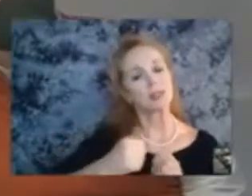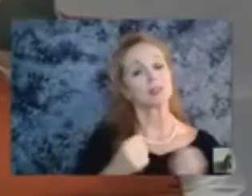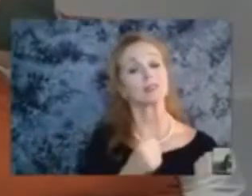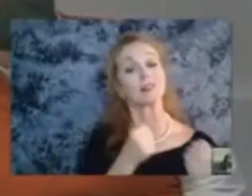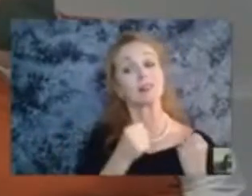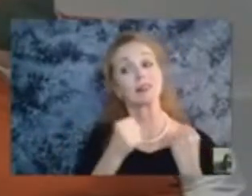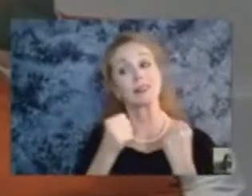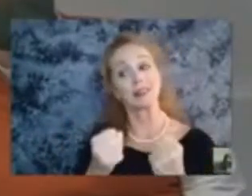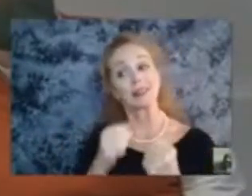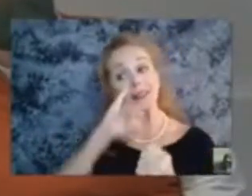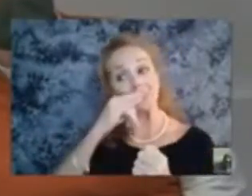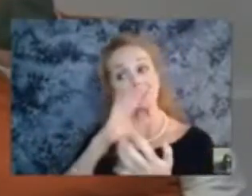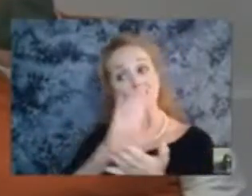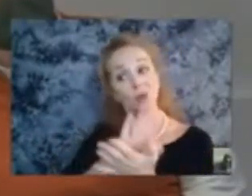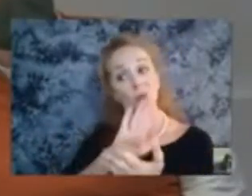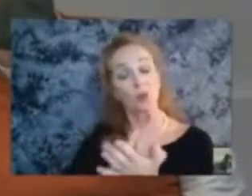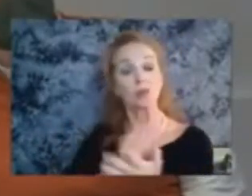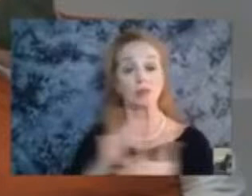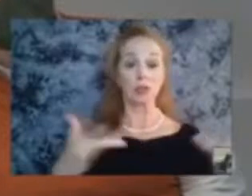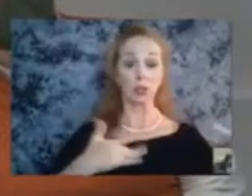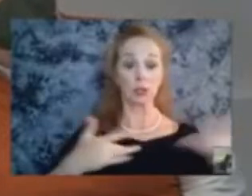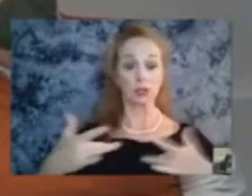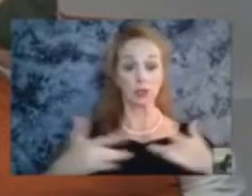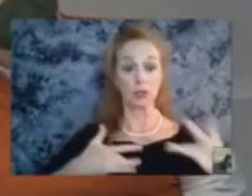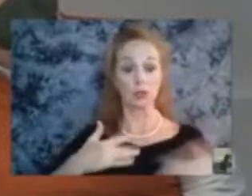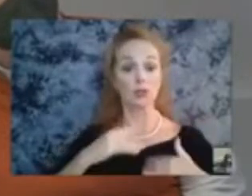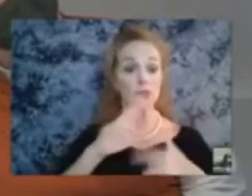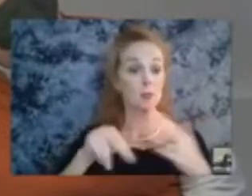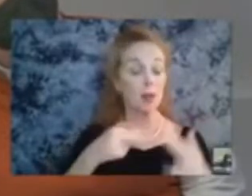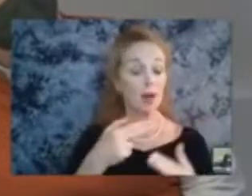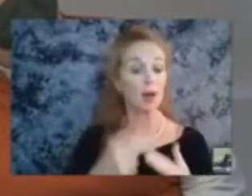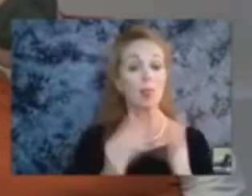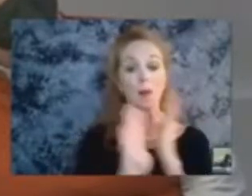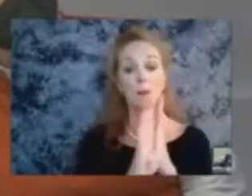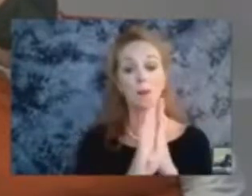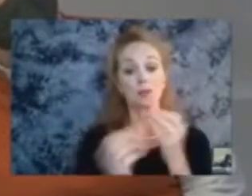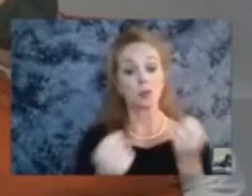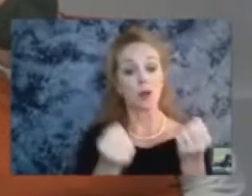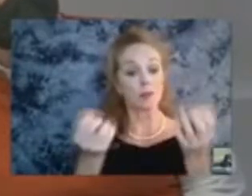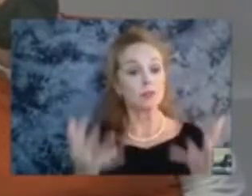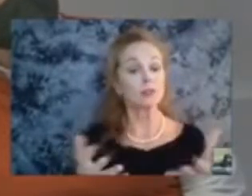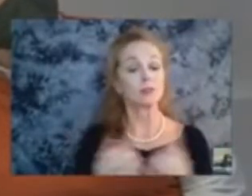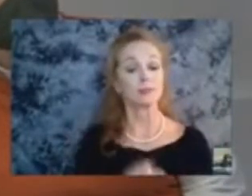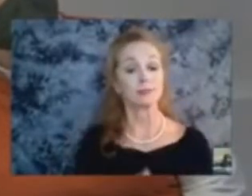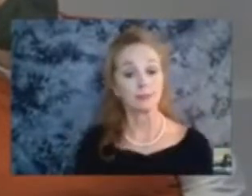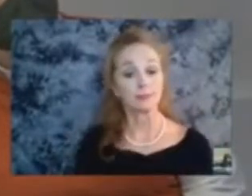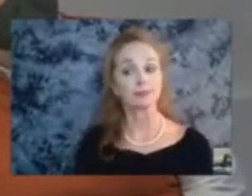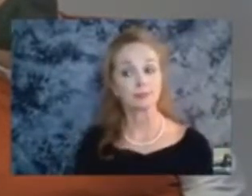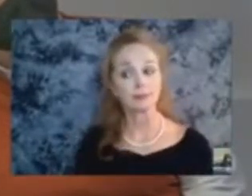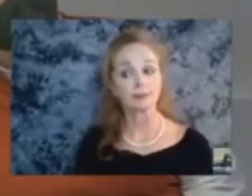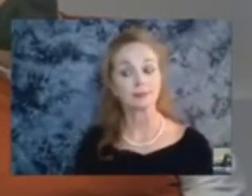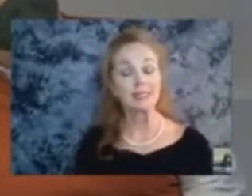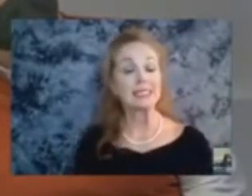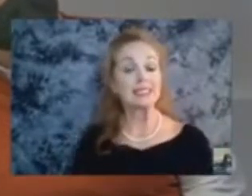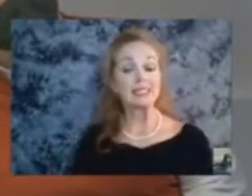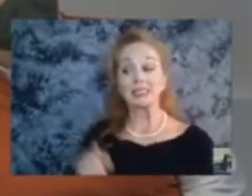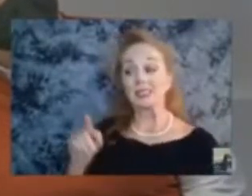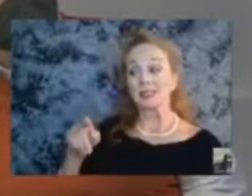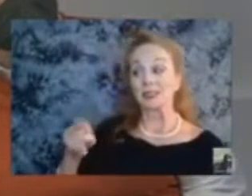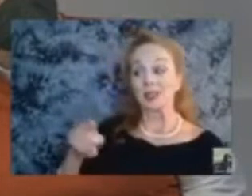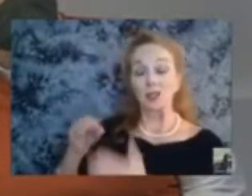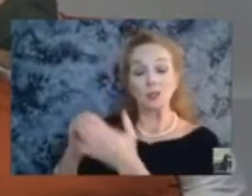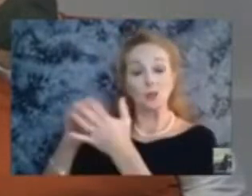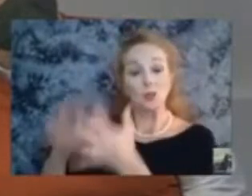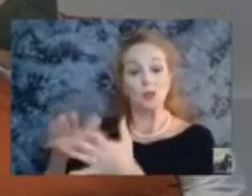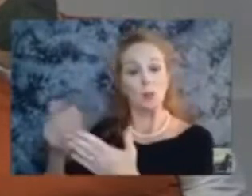drivers when we talk about attestation process for students before boarding a bus. And I think it's important we